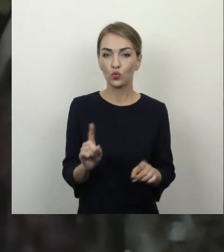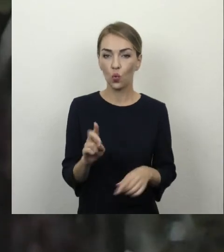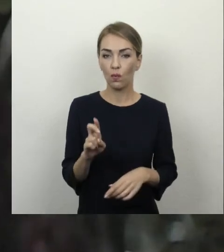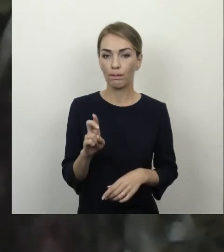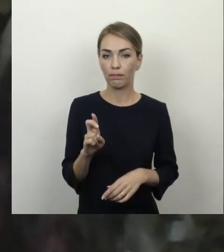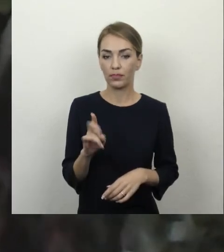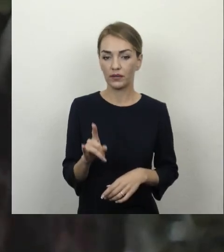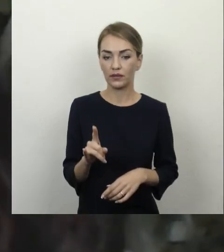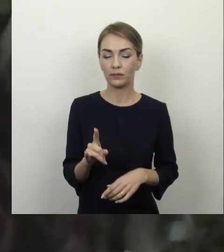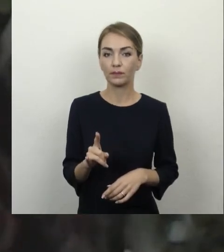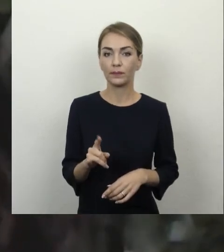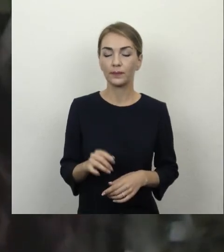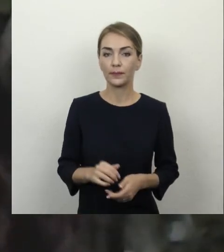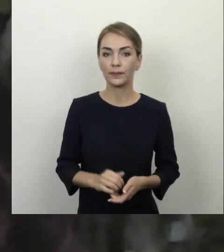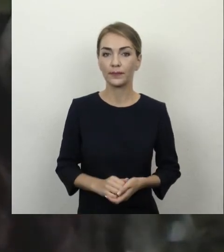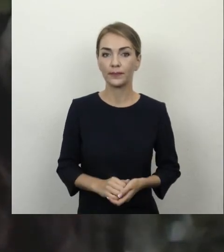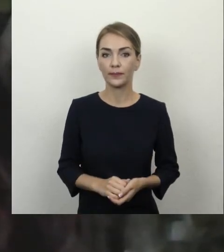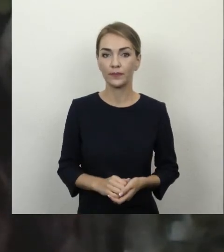sufficient grounds